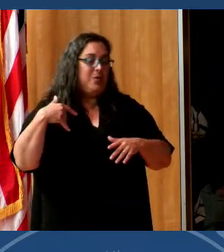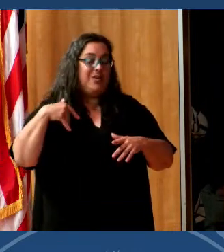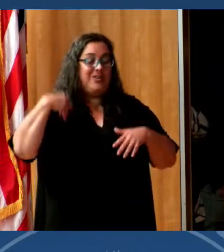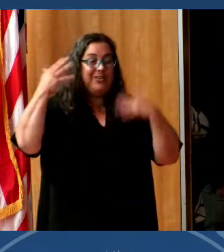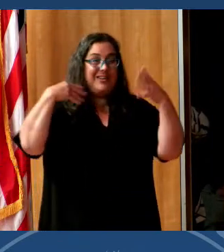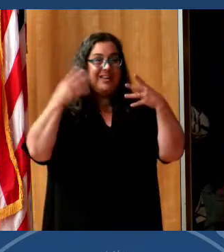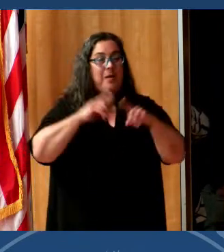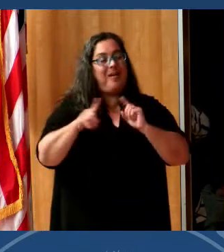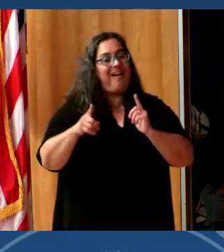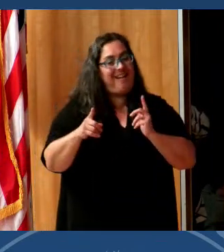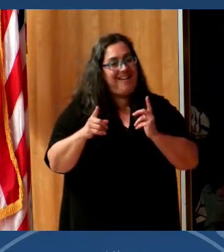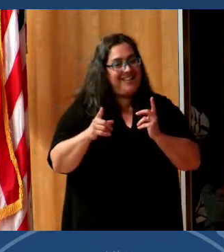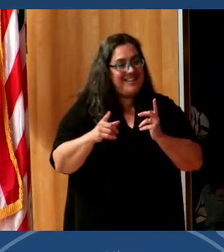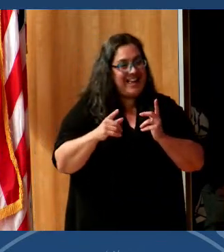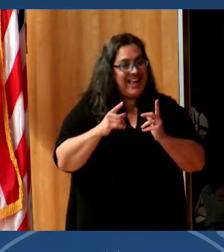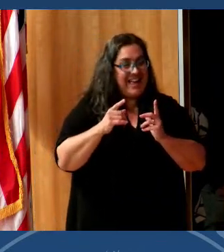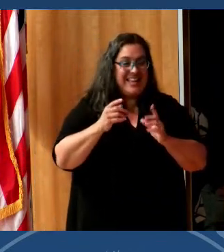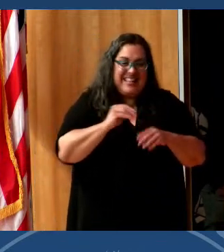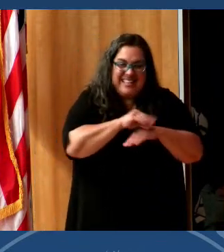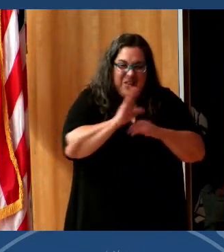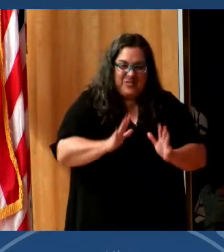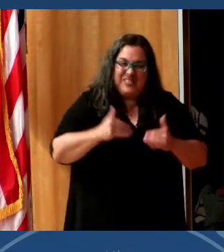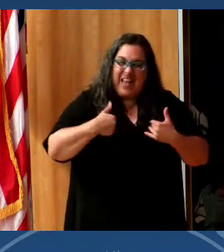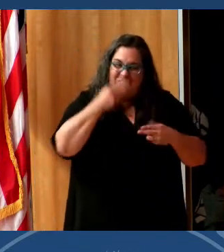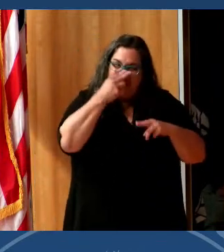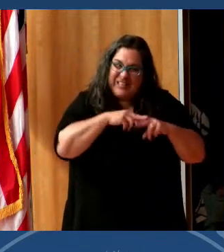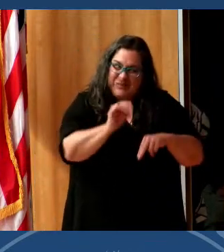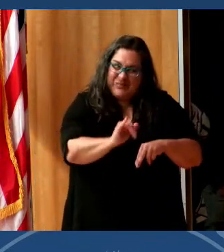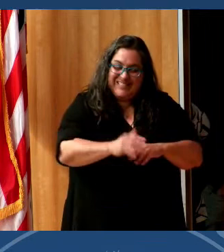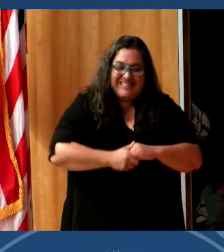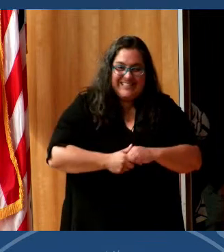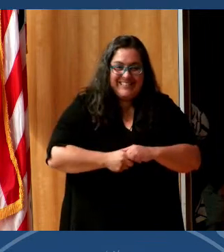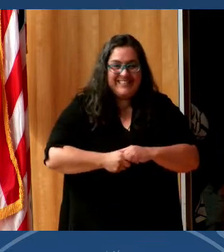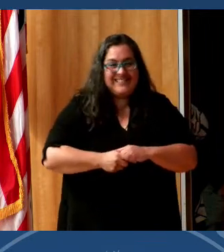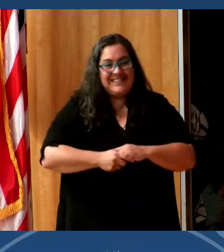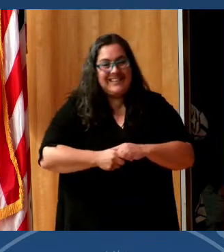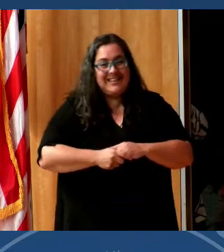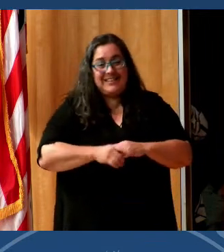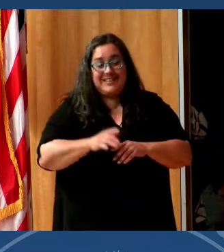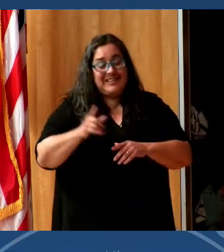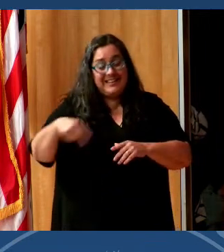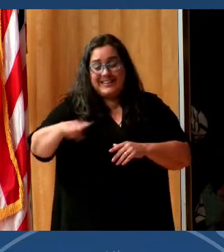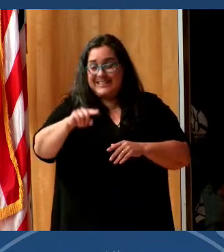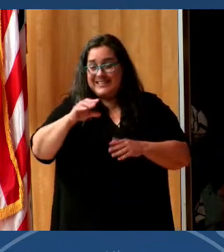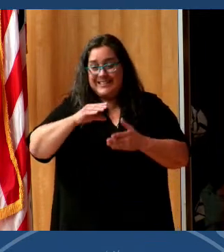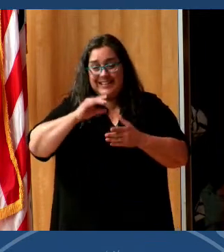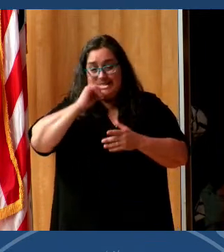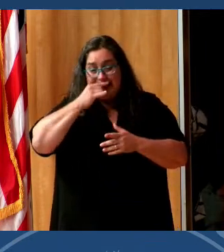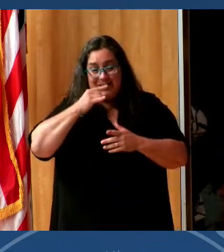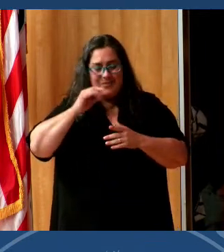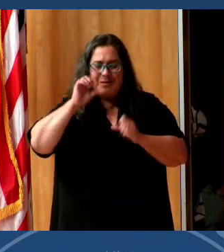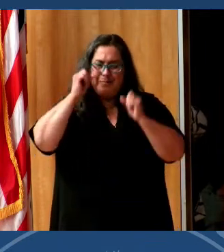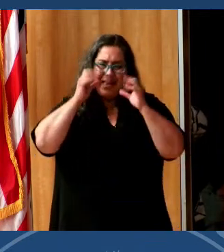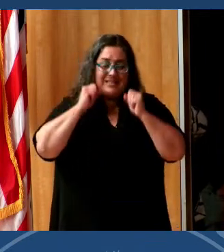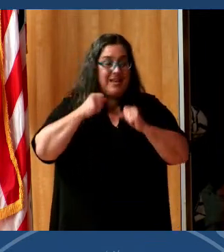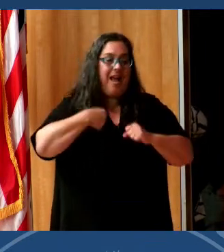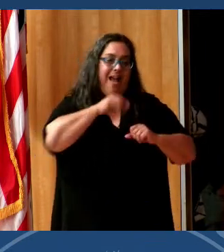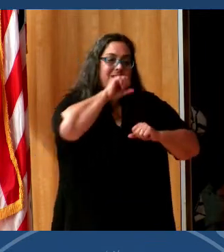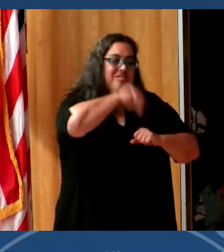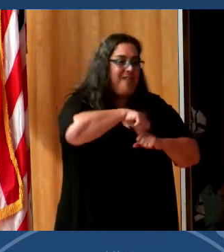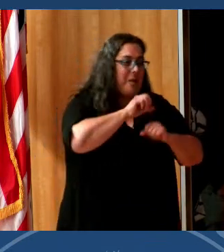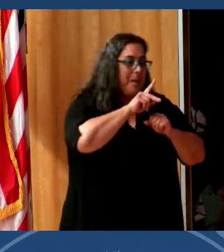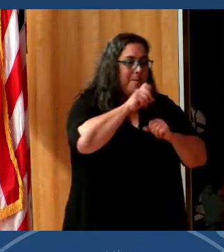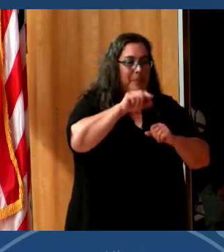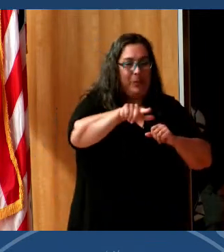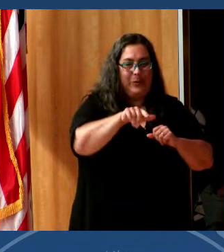all, even as counselors had fun those days. They were amazing. I also loved the pool. I'd be there